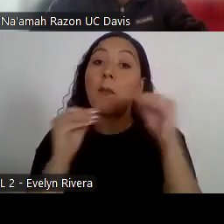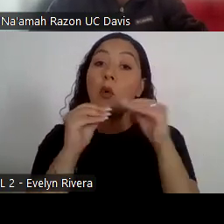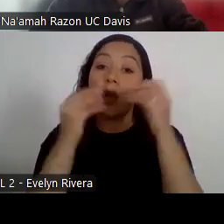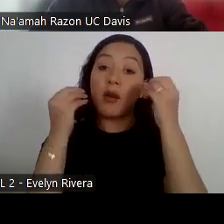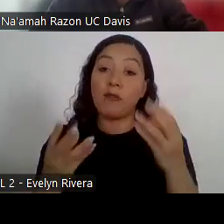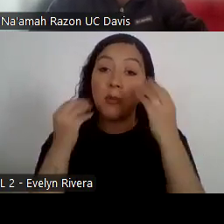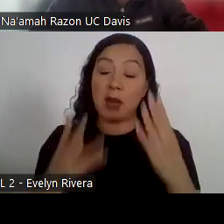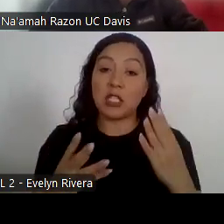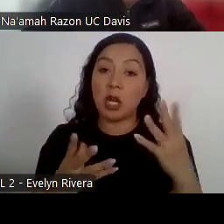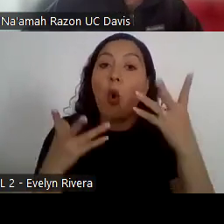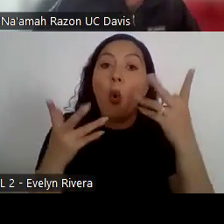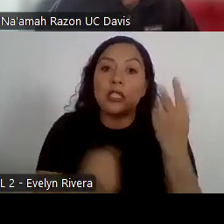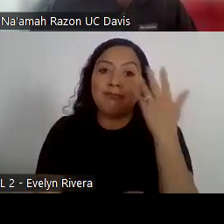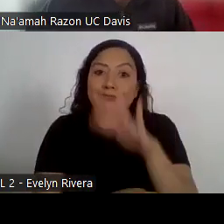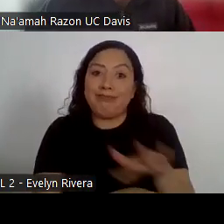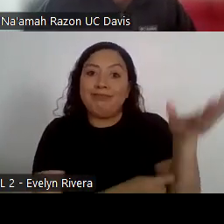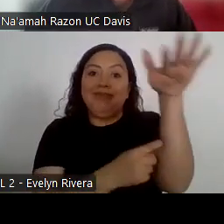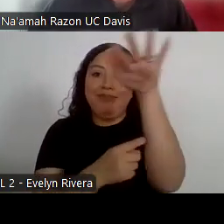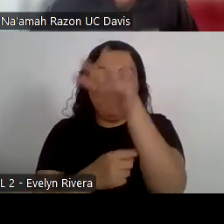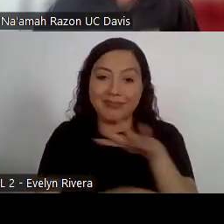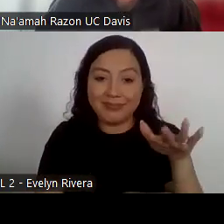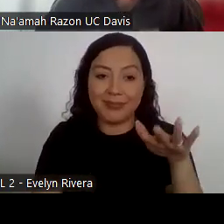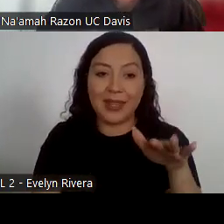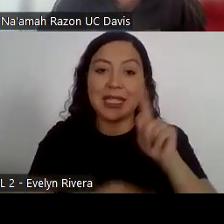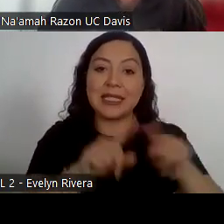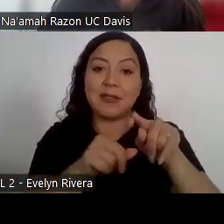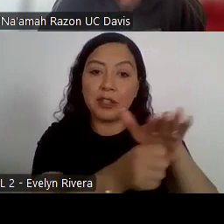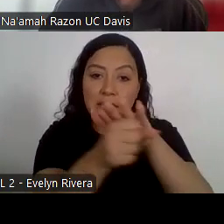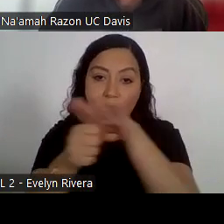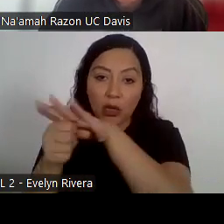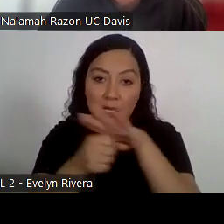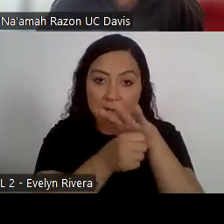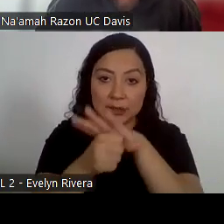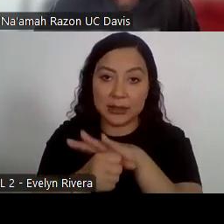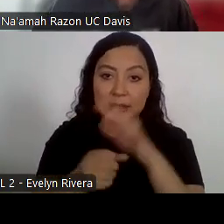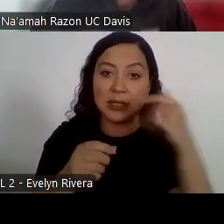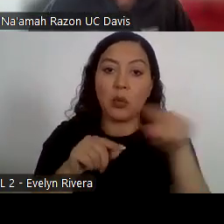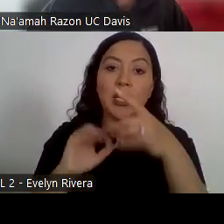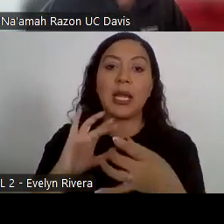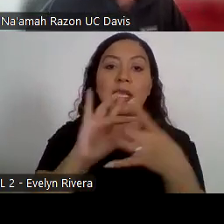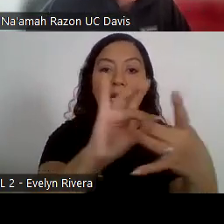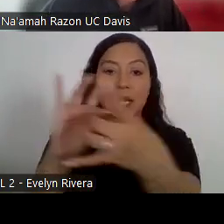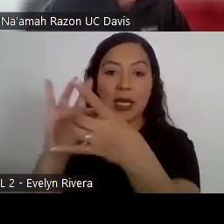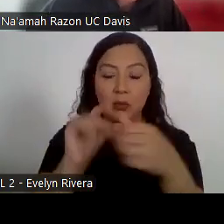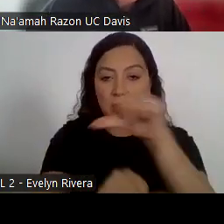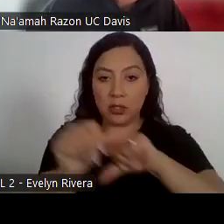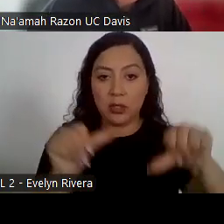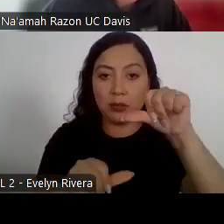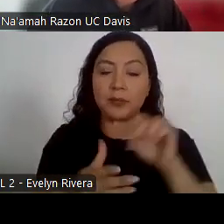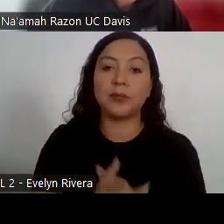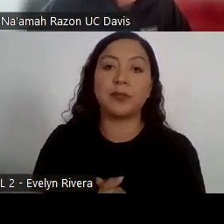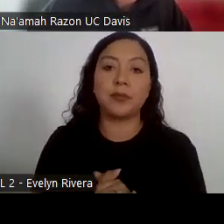what's out there, in these different sectors, and connect them with each other. We've heard